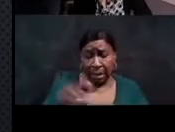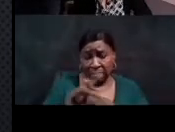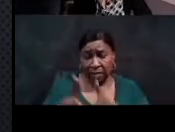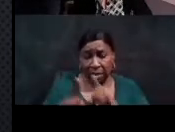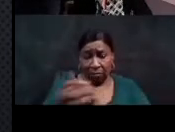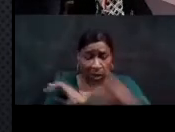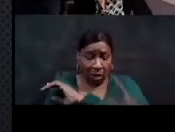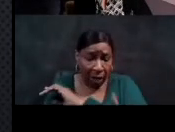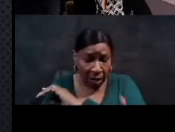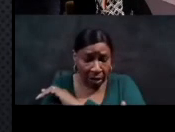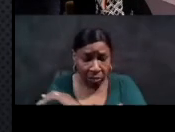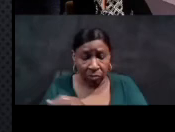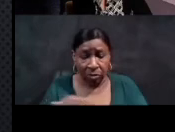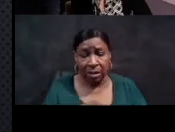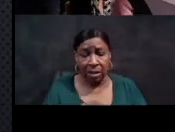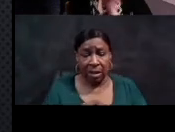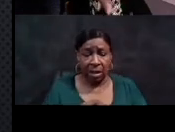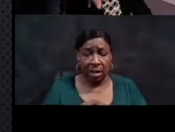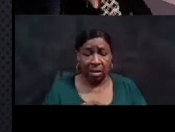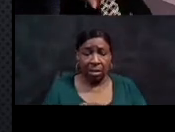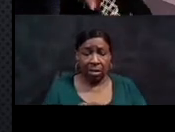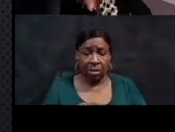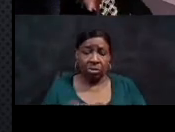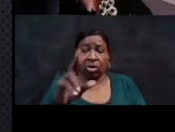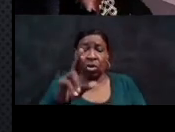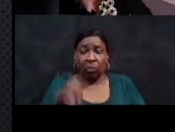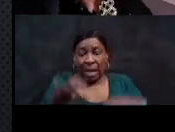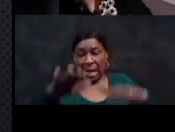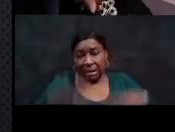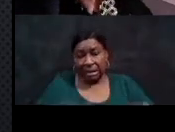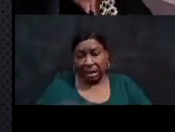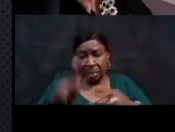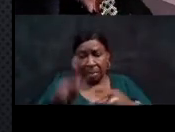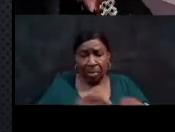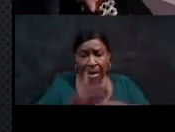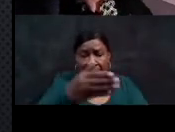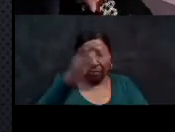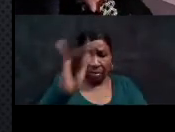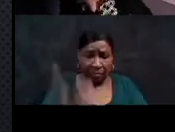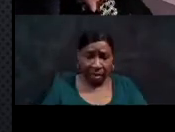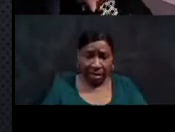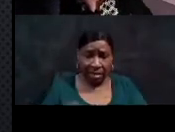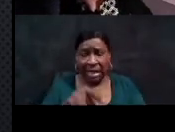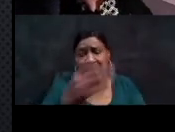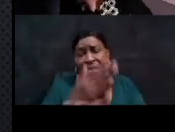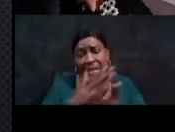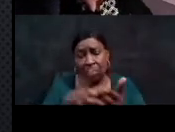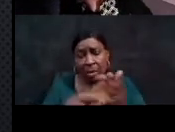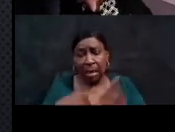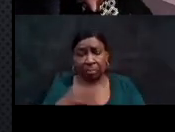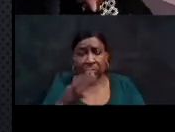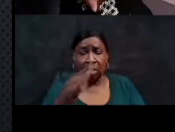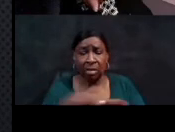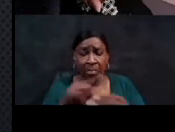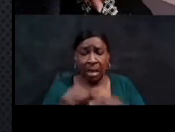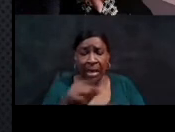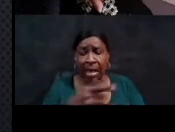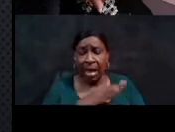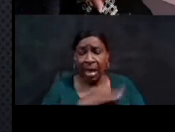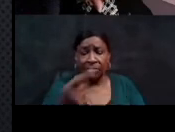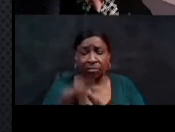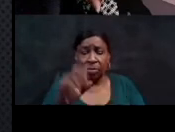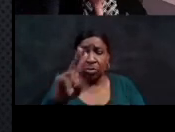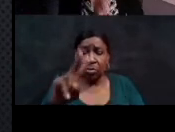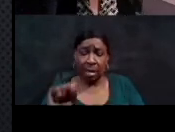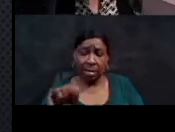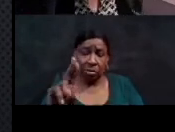of resettle people in the aftermath of some of what I've been talking about. And from a US perspective, some of